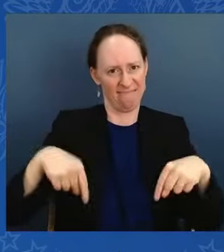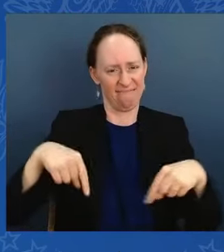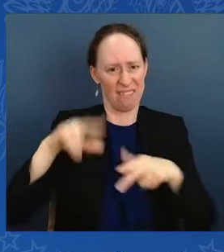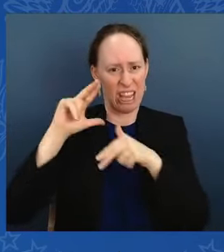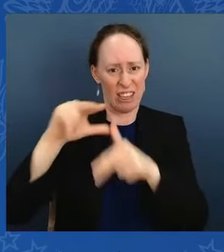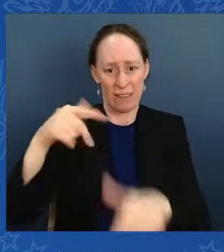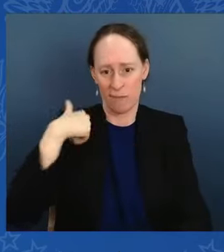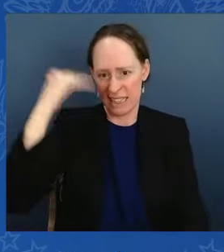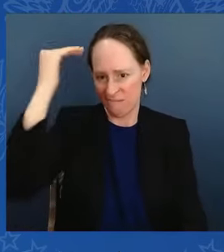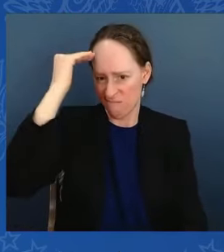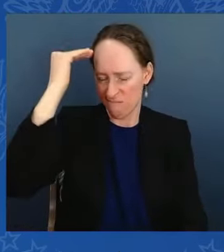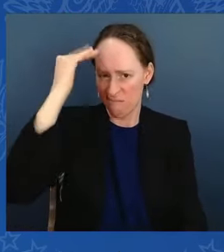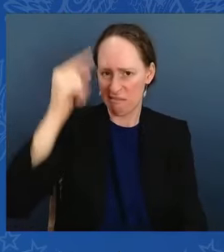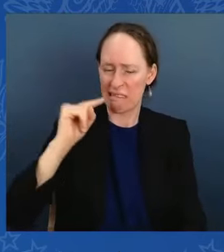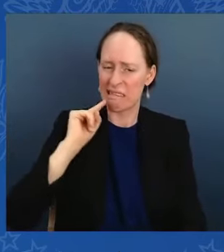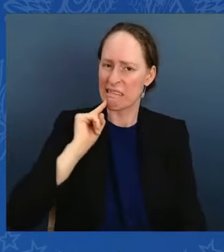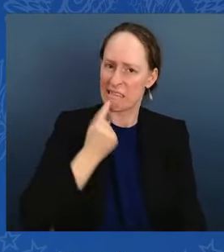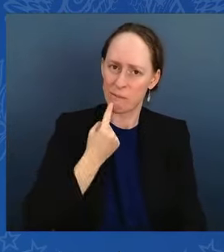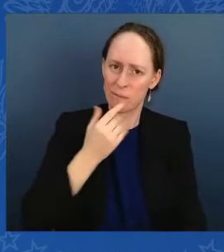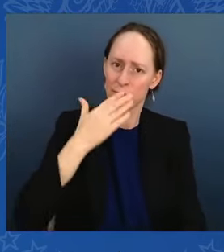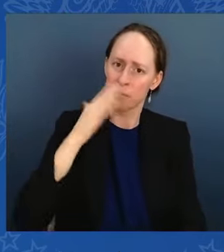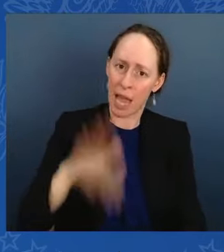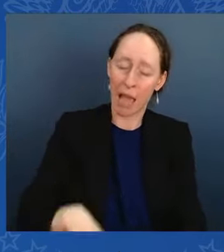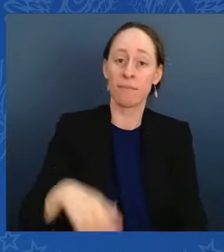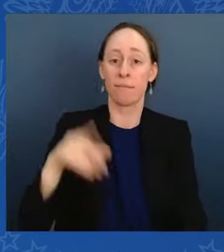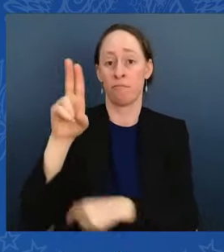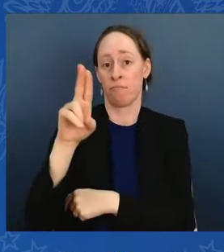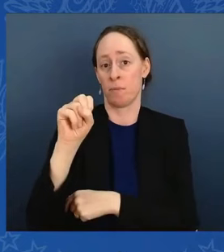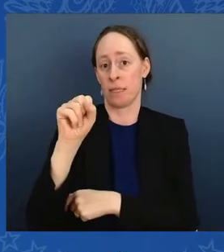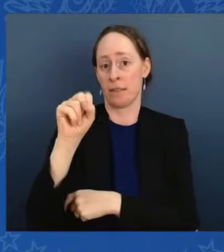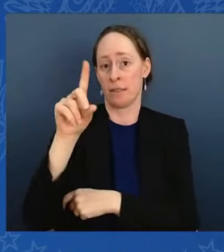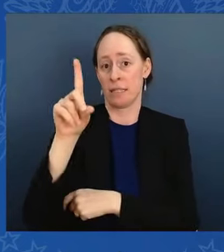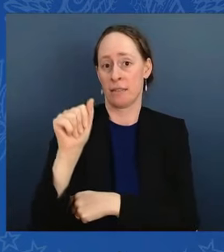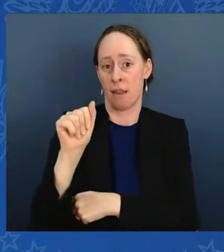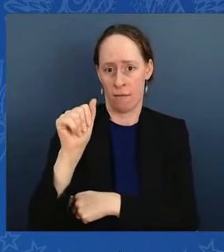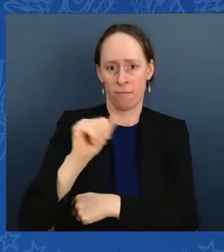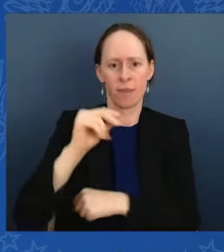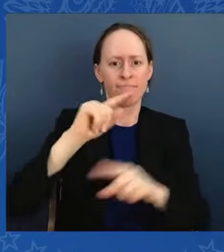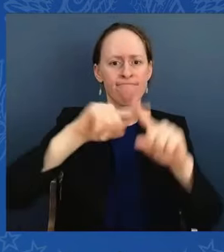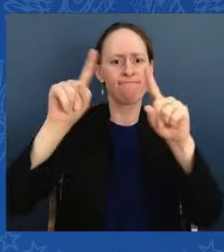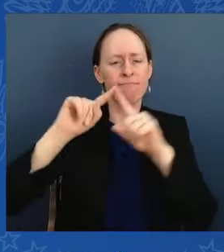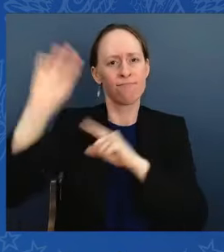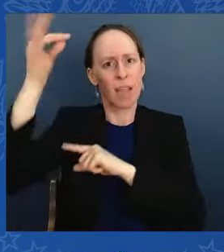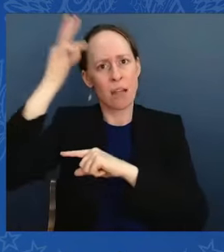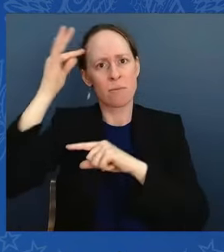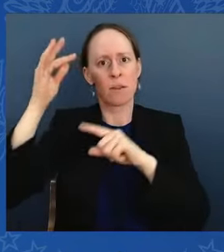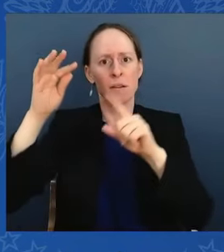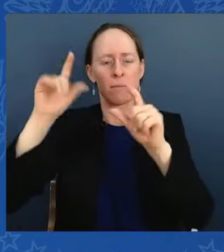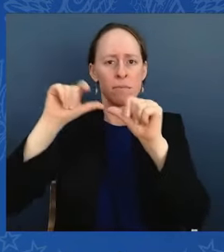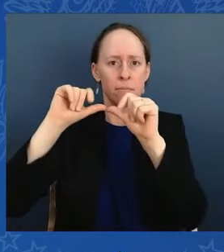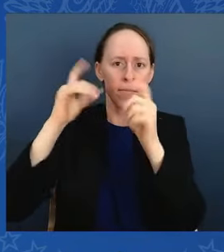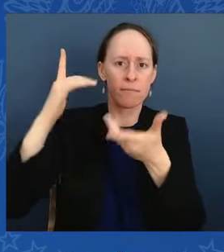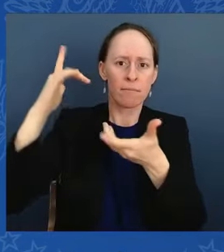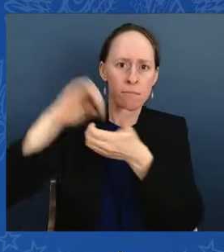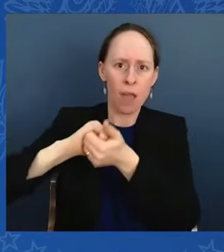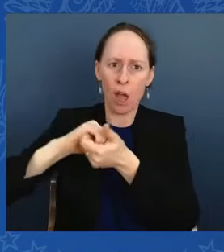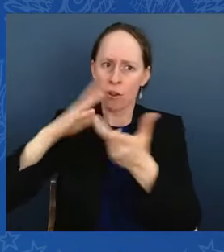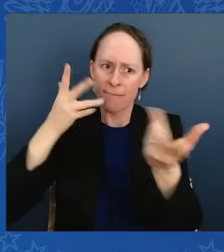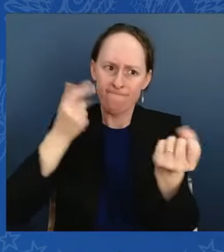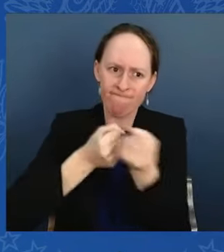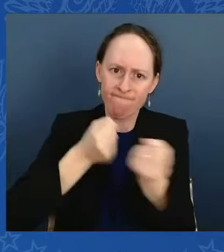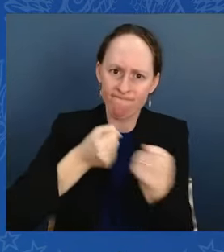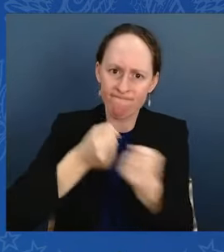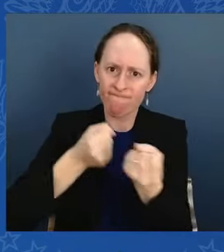our federal partners in standing ready to help every step of the way. We know the losses to agriculture in the path of this storm